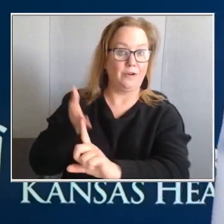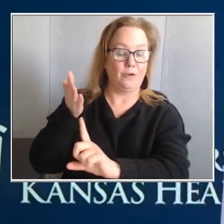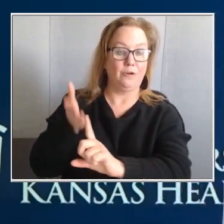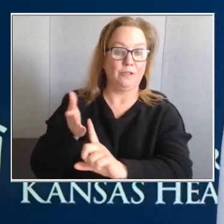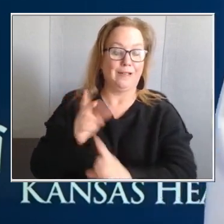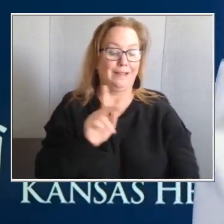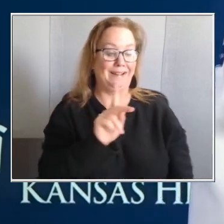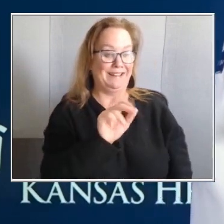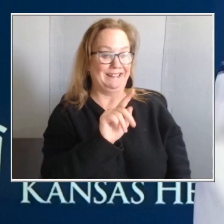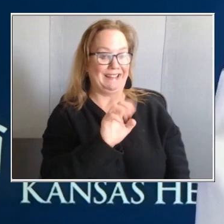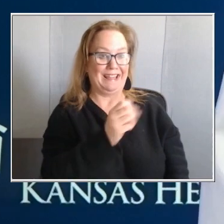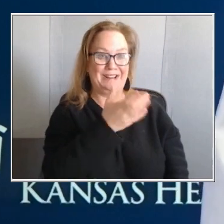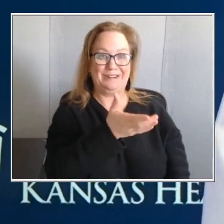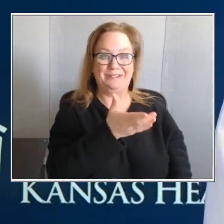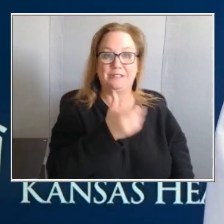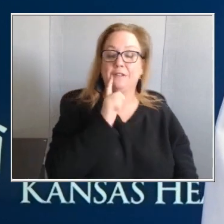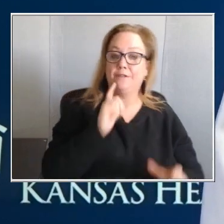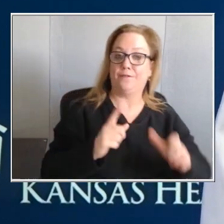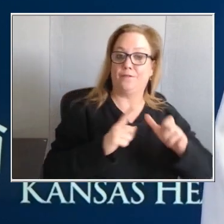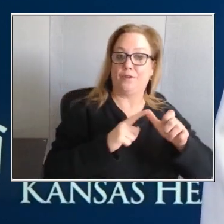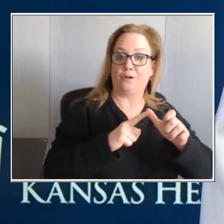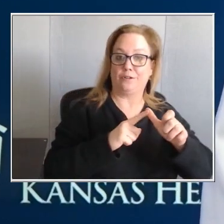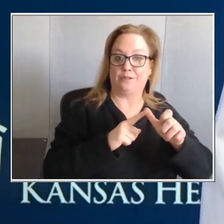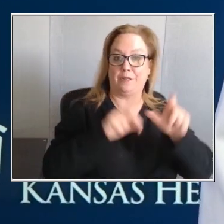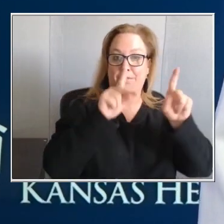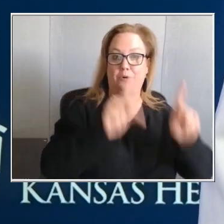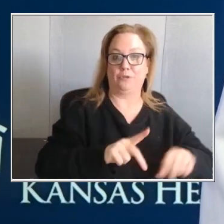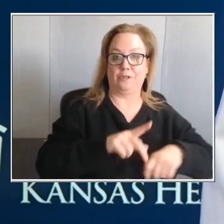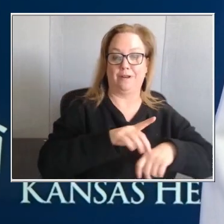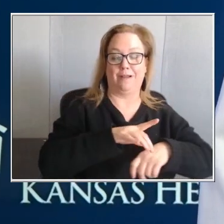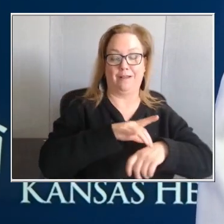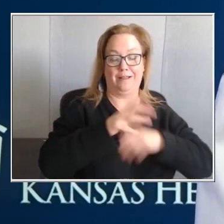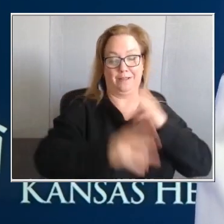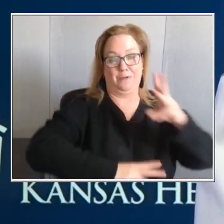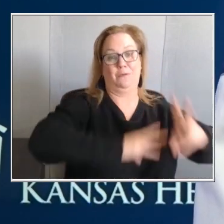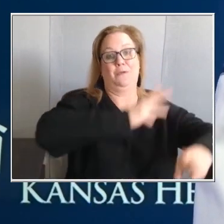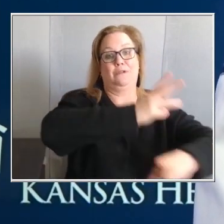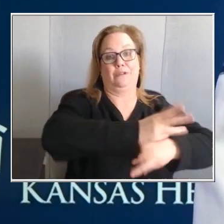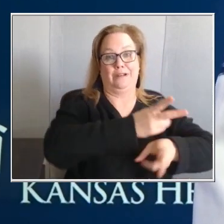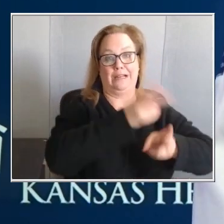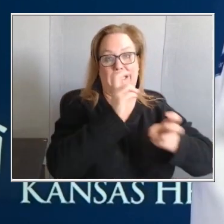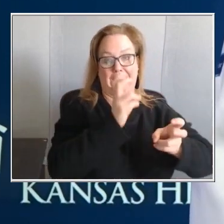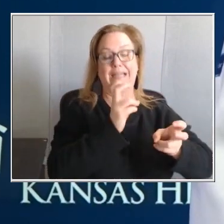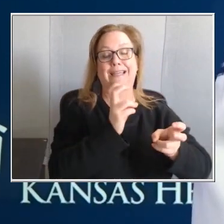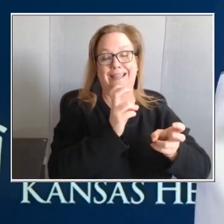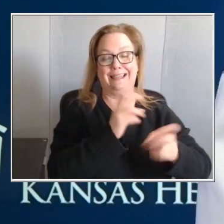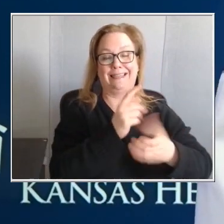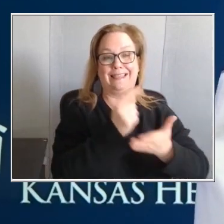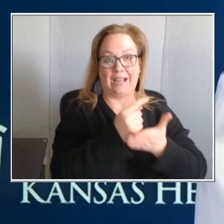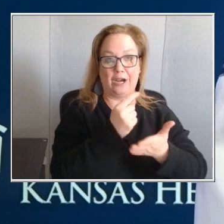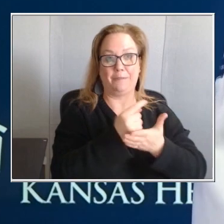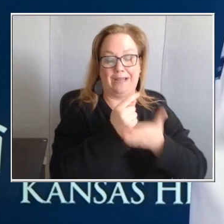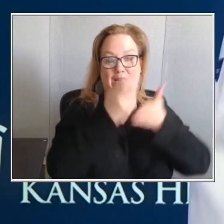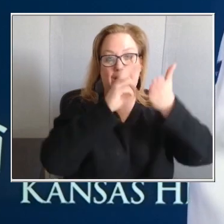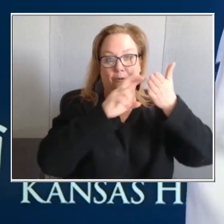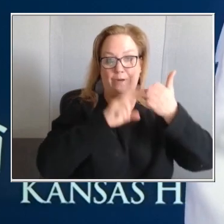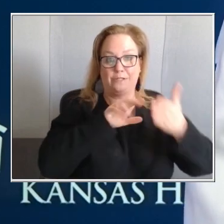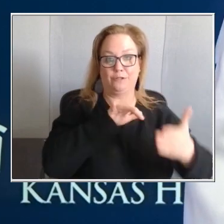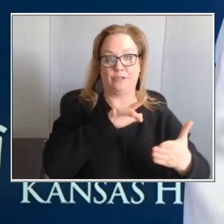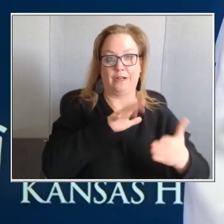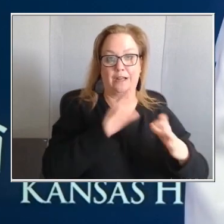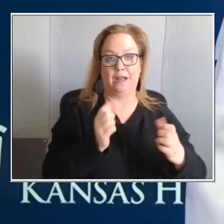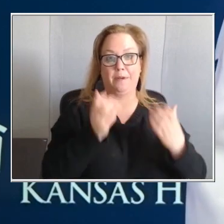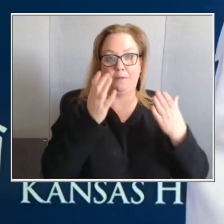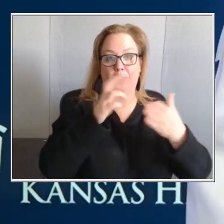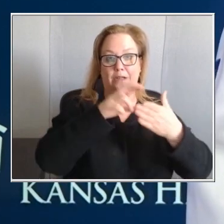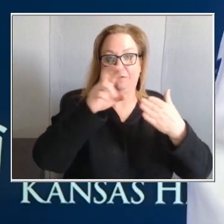first people on the planet to have received such therapy in a novel, cutting-edge research study that I'll be presenting the results